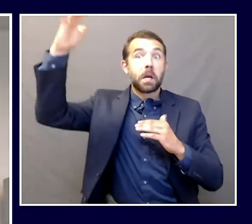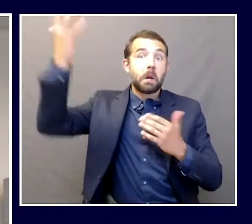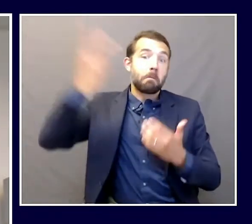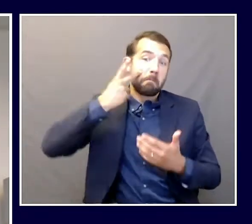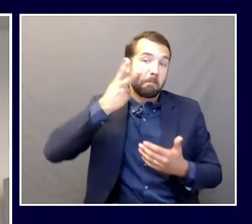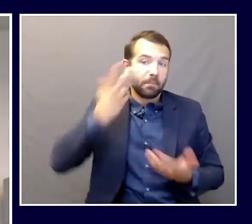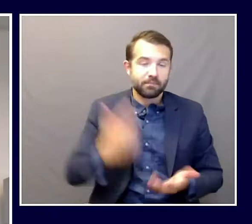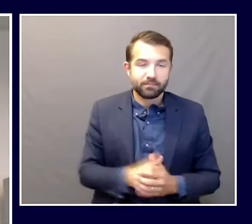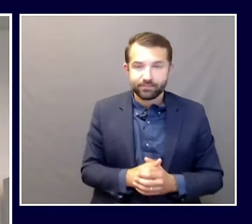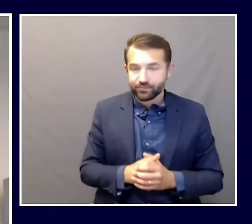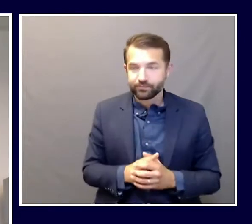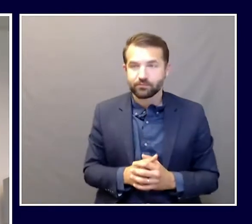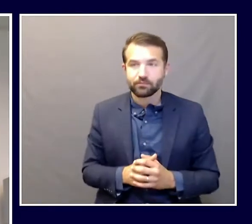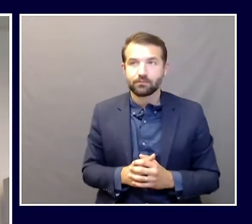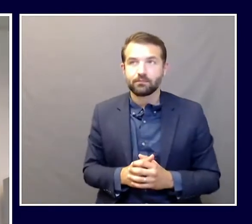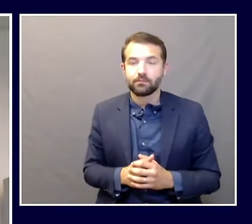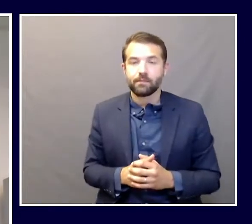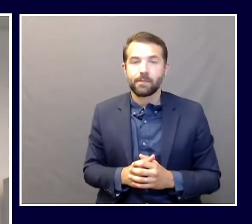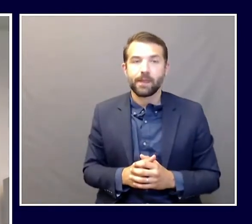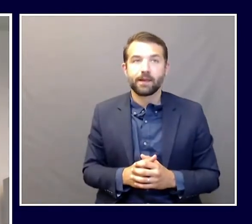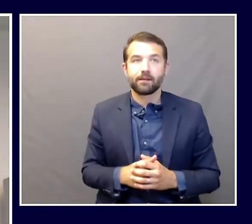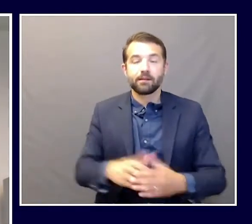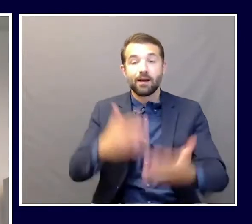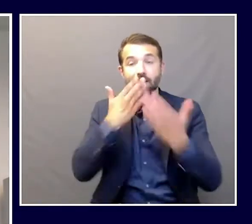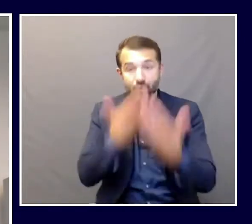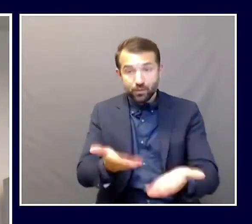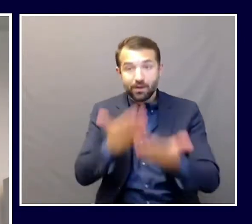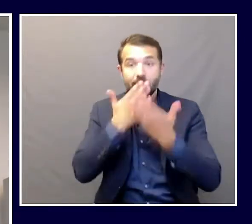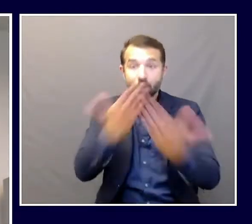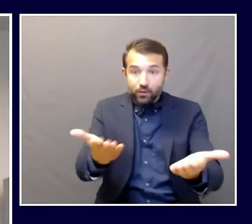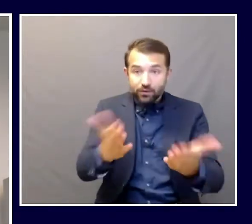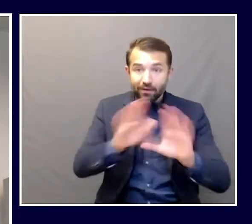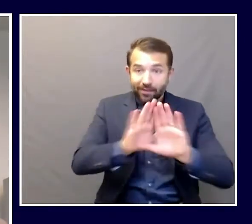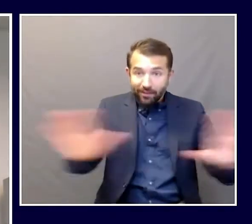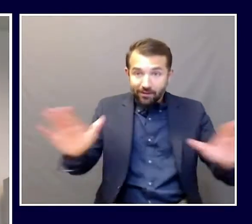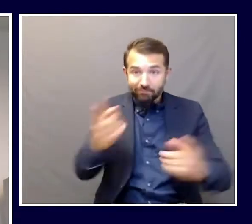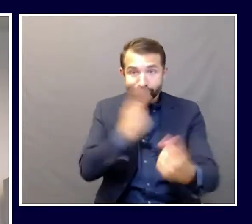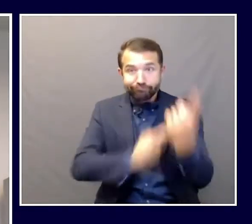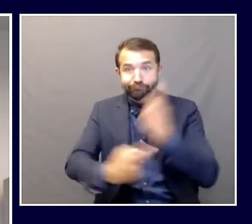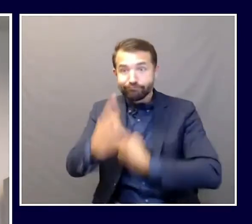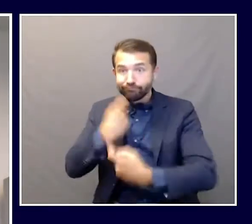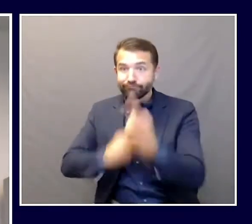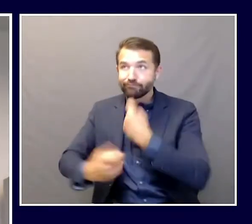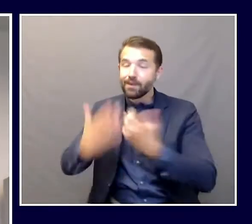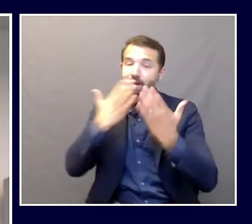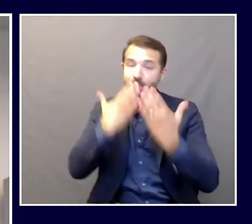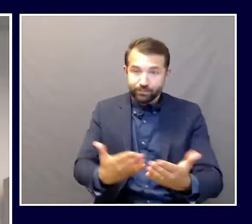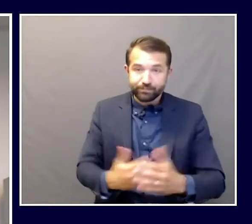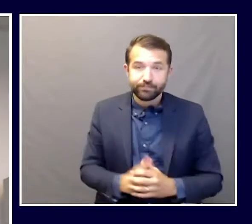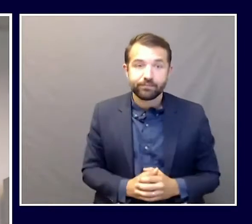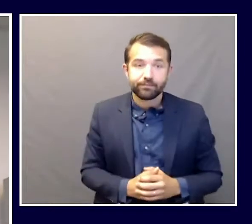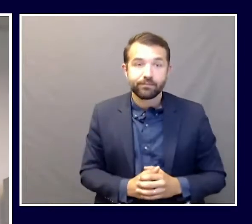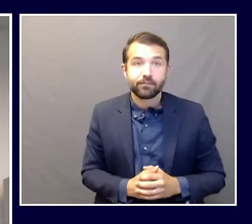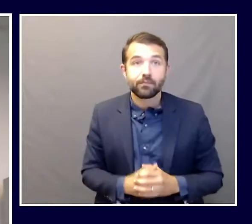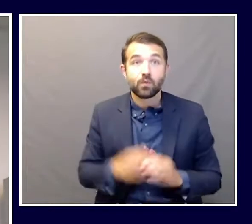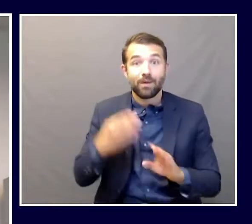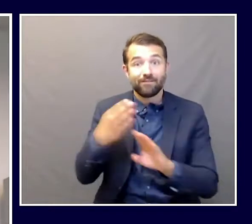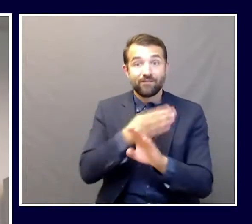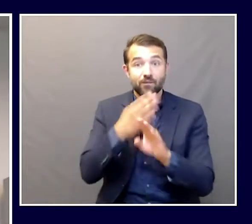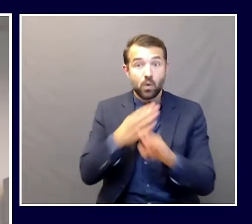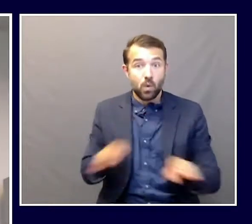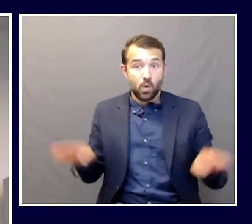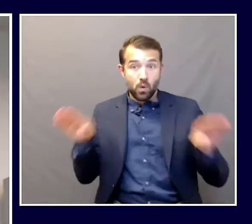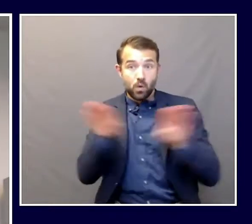Thanks, Patrick. And thank you all for your questions this afternoon. I want to close with a couple of final